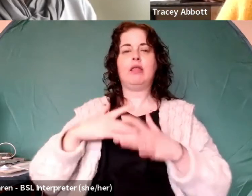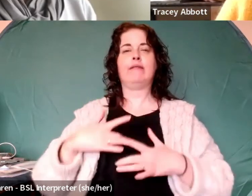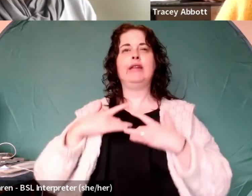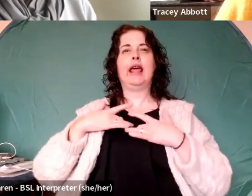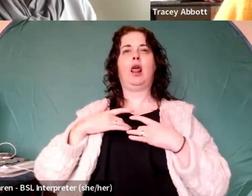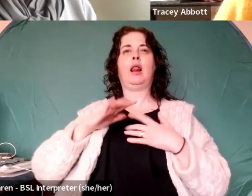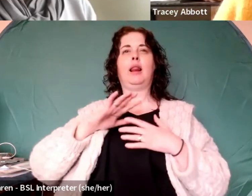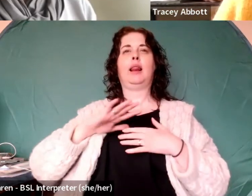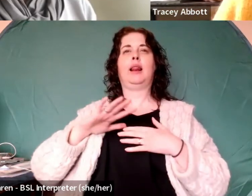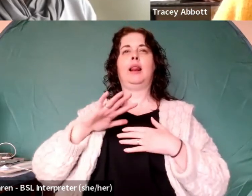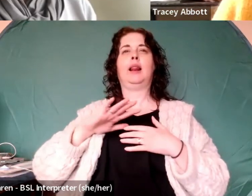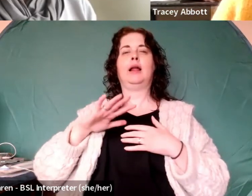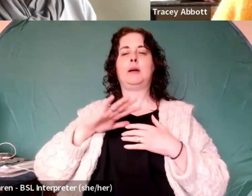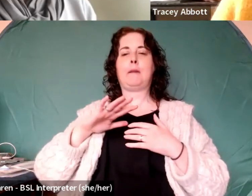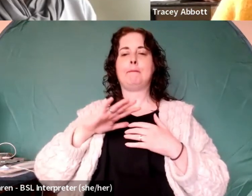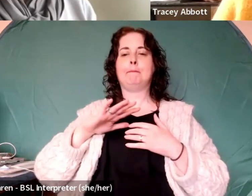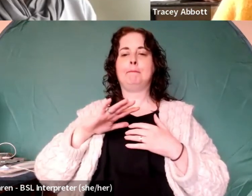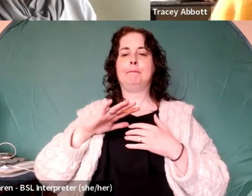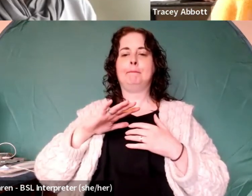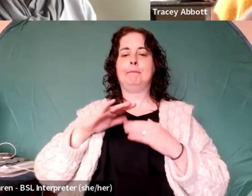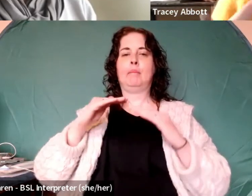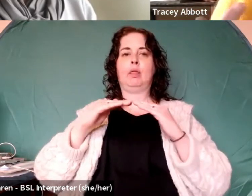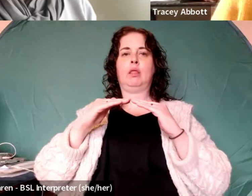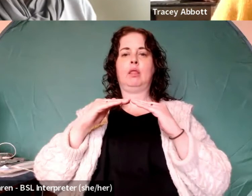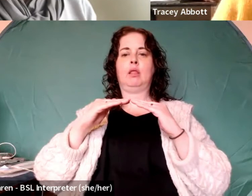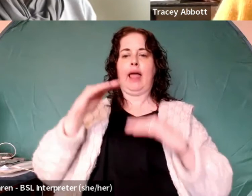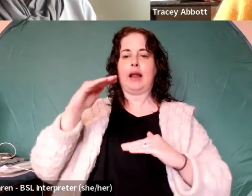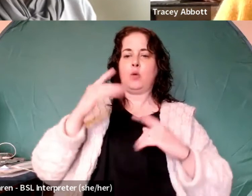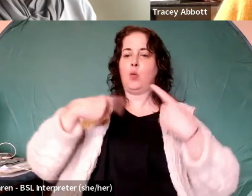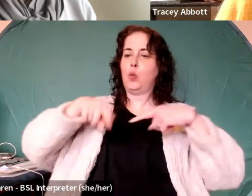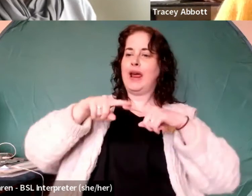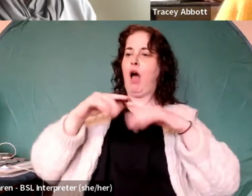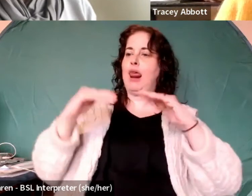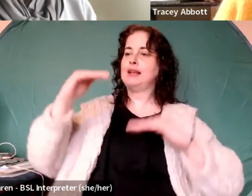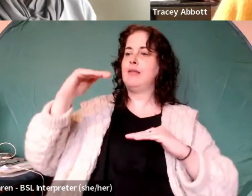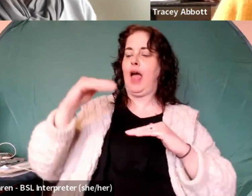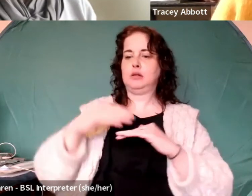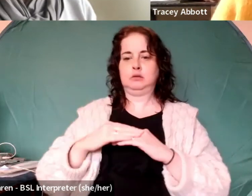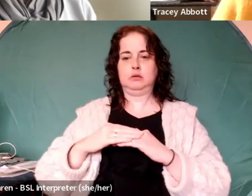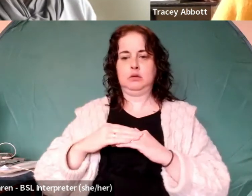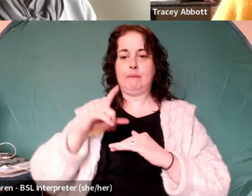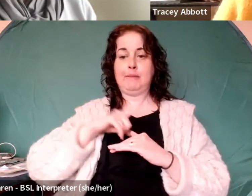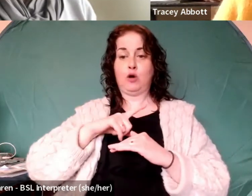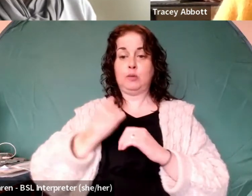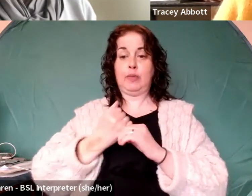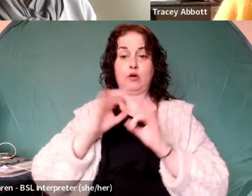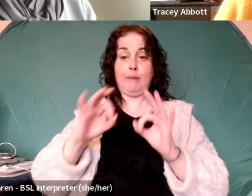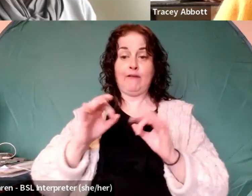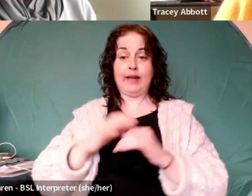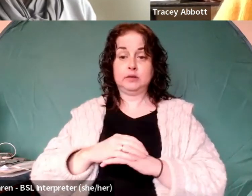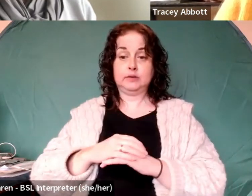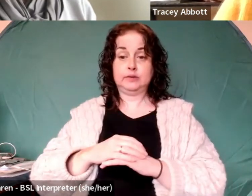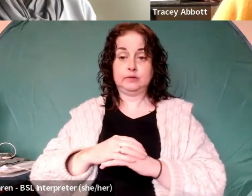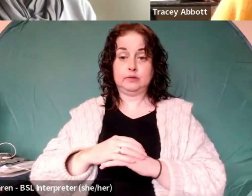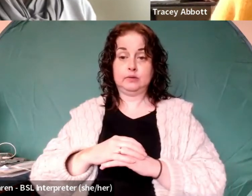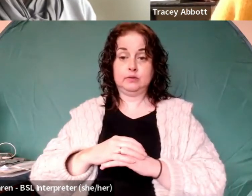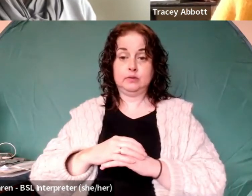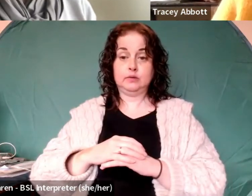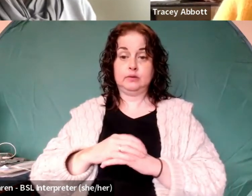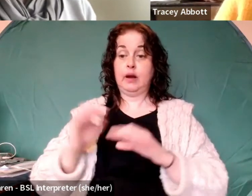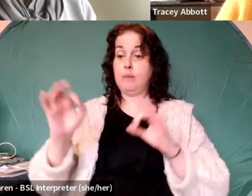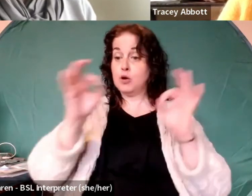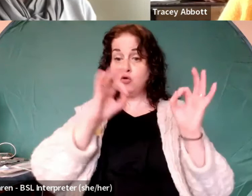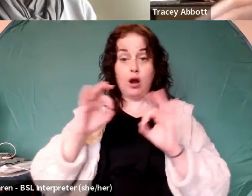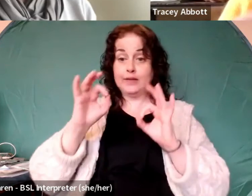that they're less than, we are less than, because there is something not quite perfect. But none of us